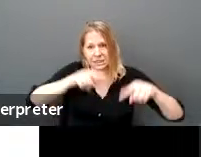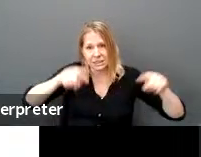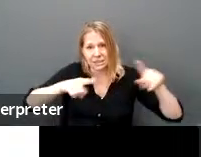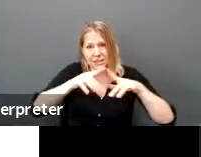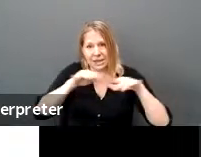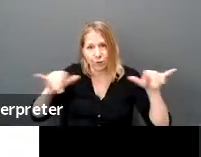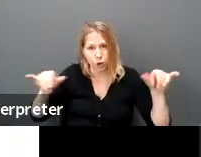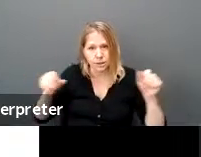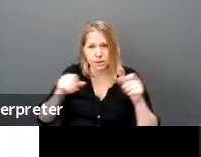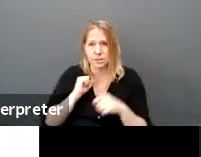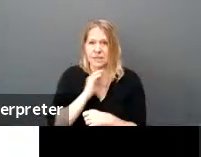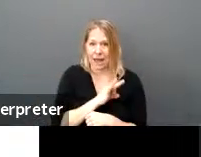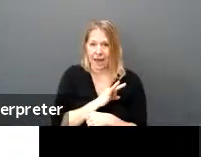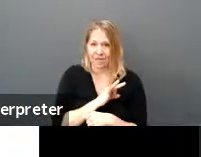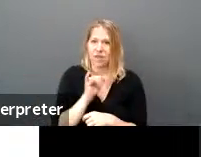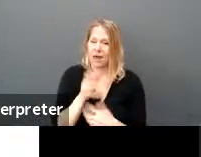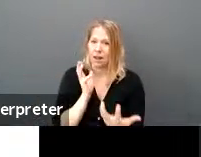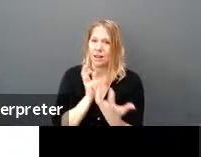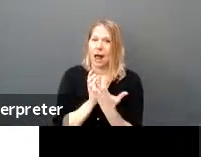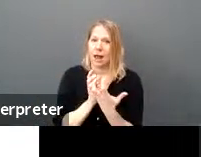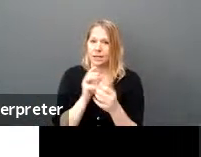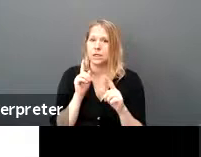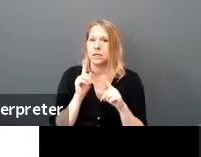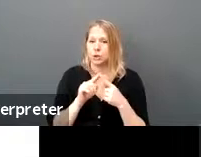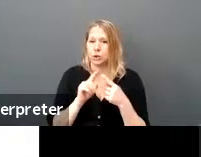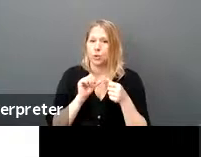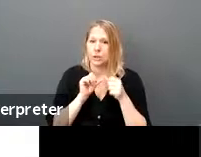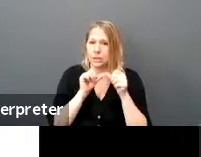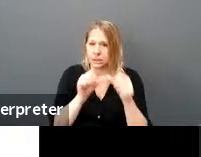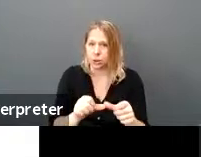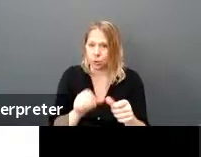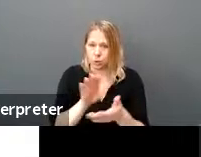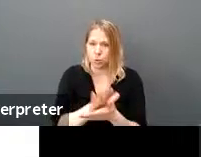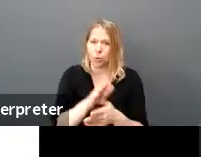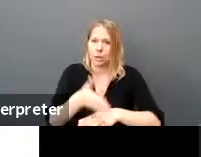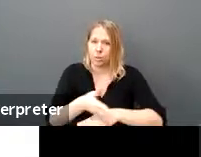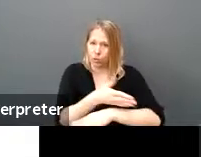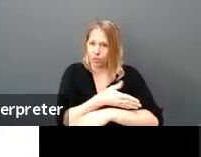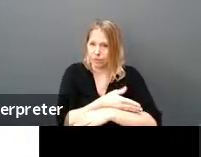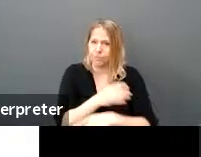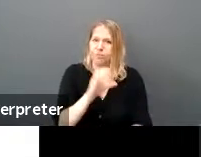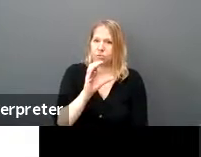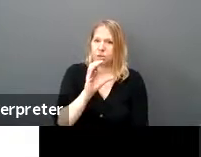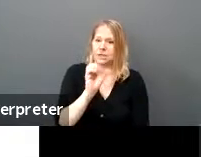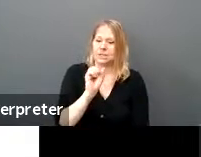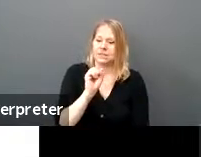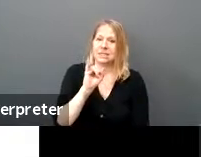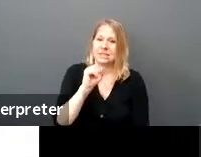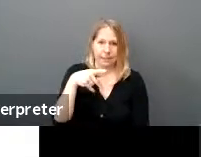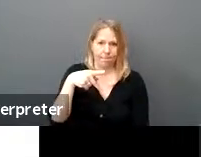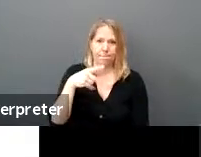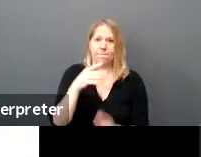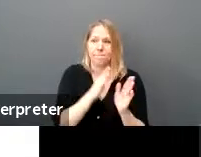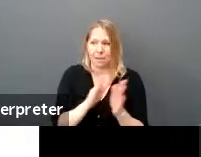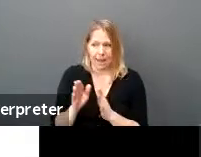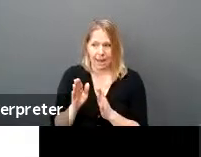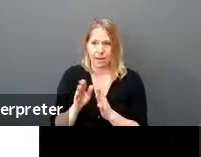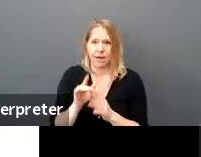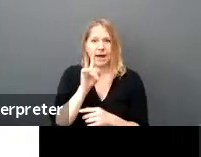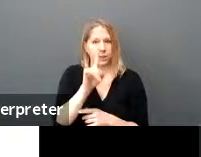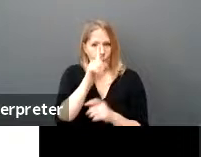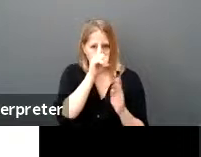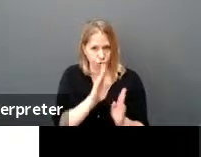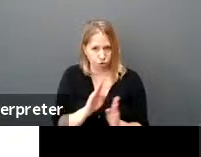staff. And this actually aligns to our Continuous School Improvement Plan, or our CSIP plan, as that is one of